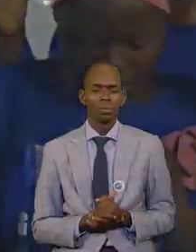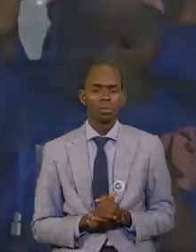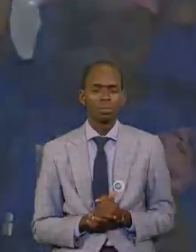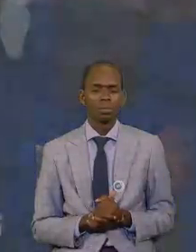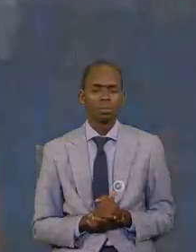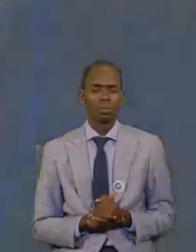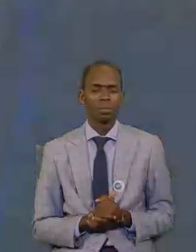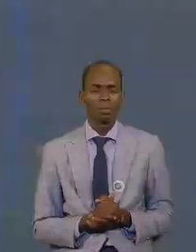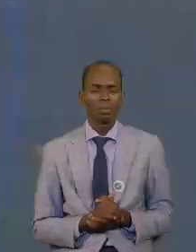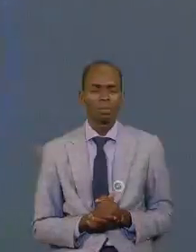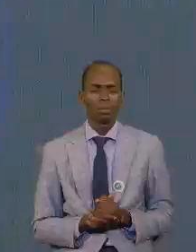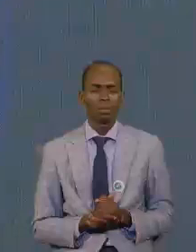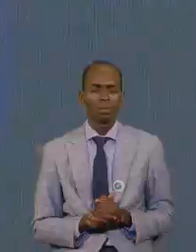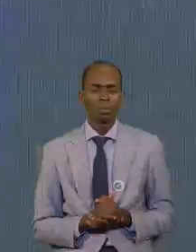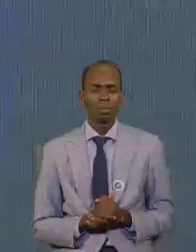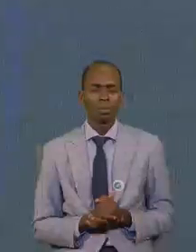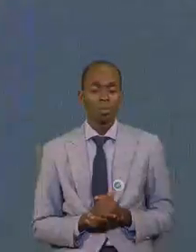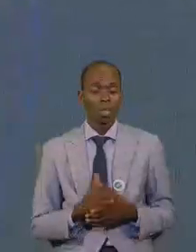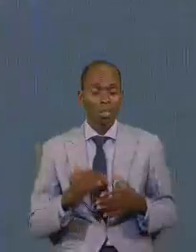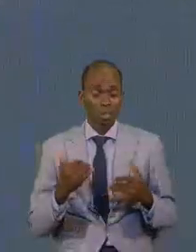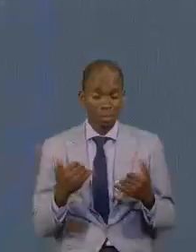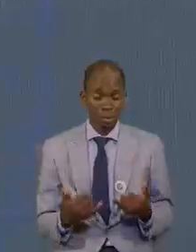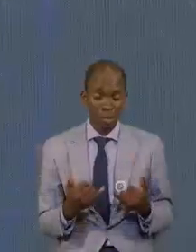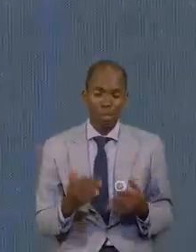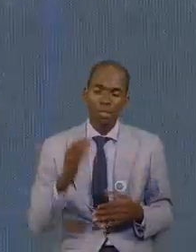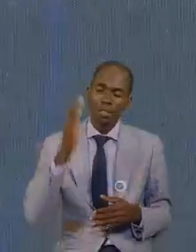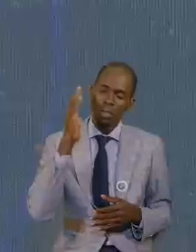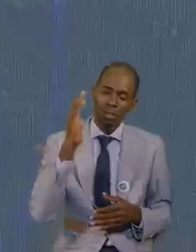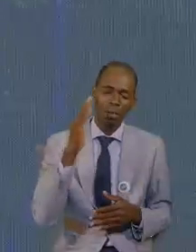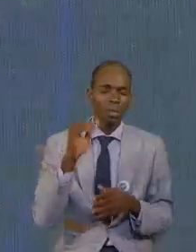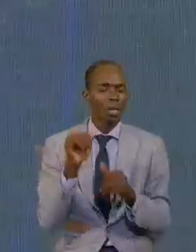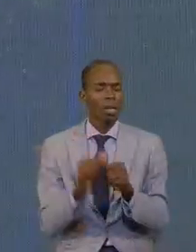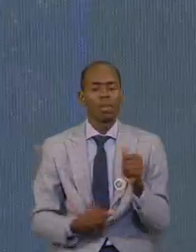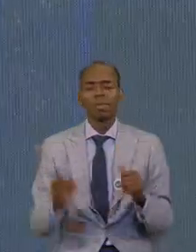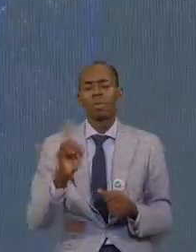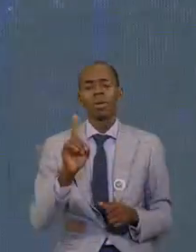name. Now, testimony